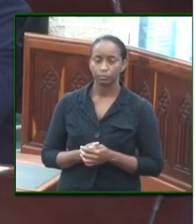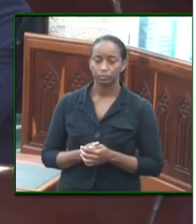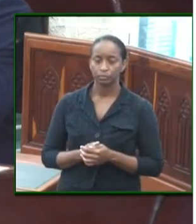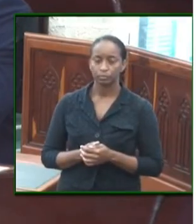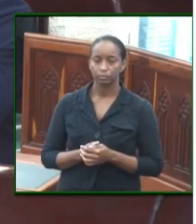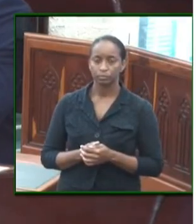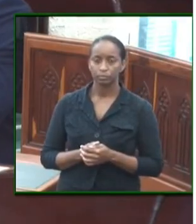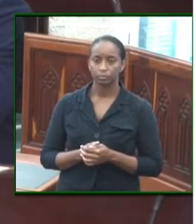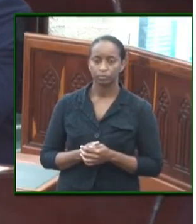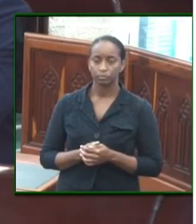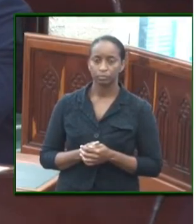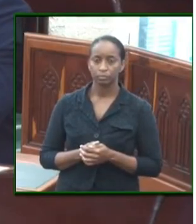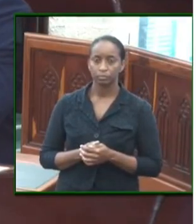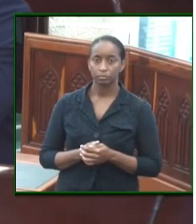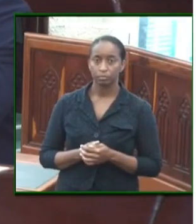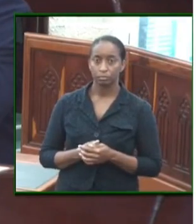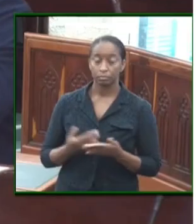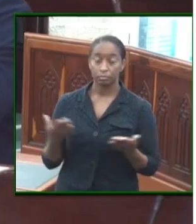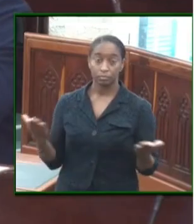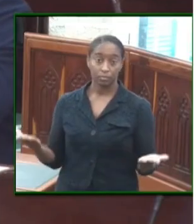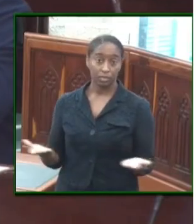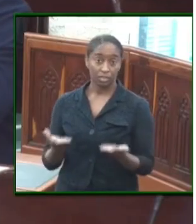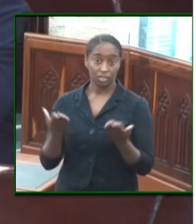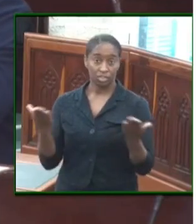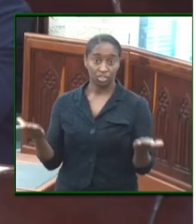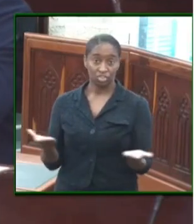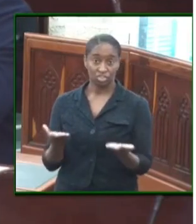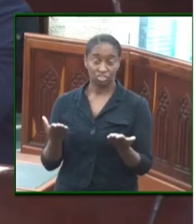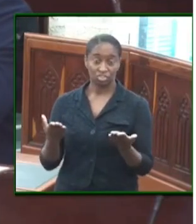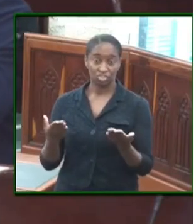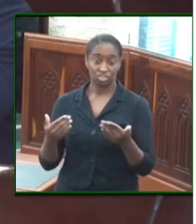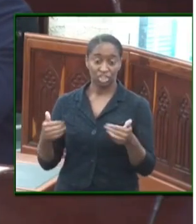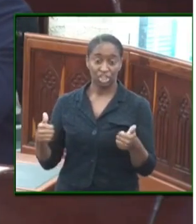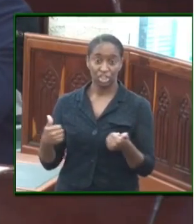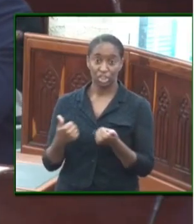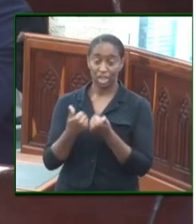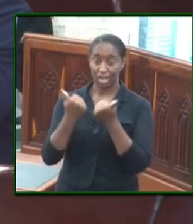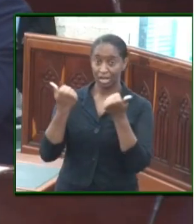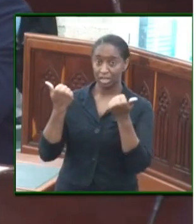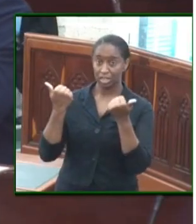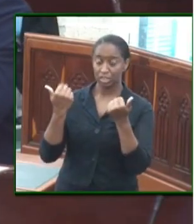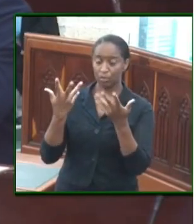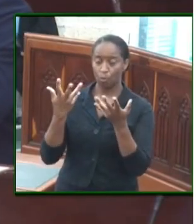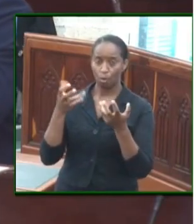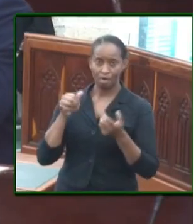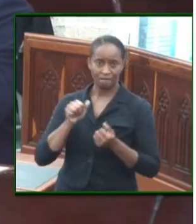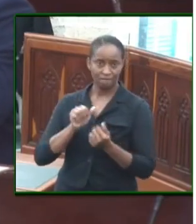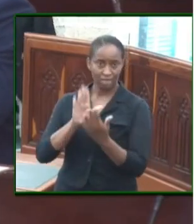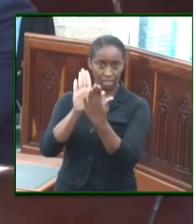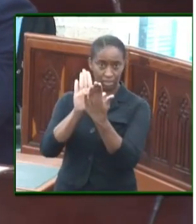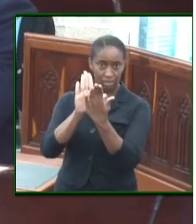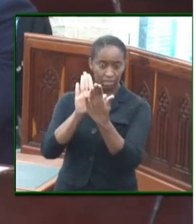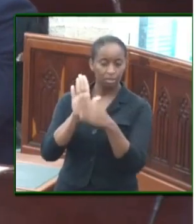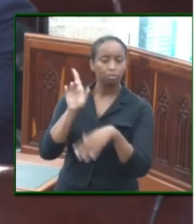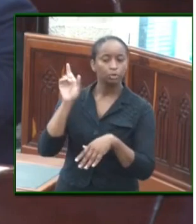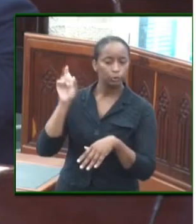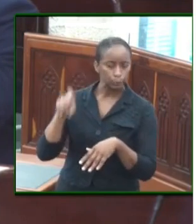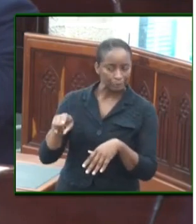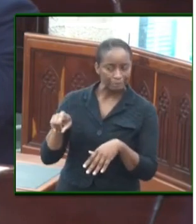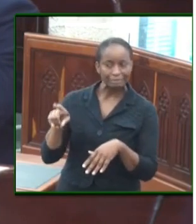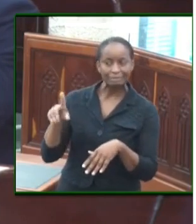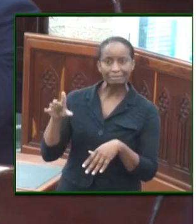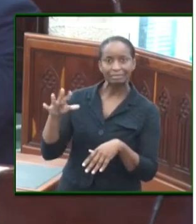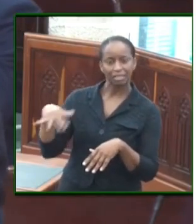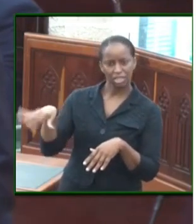we have to find proper accommodation, fit for purpose accommodation for the police service. And indeed,